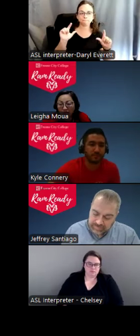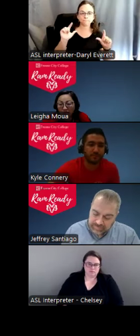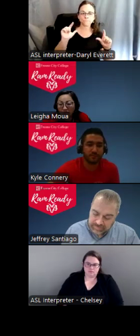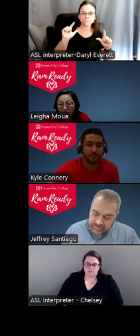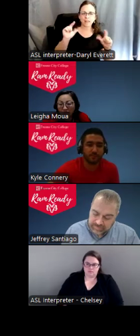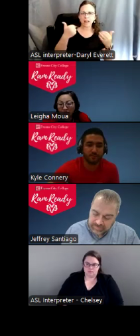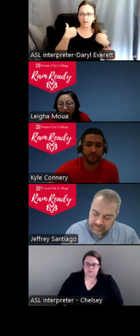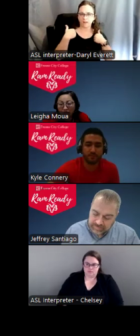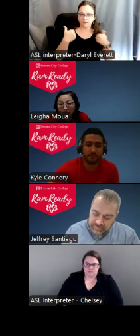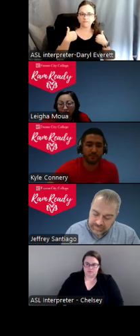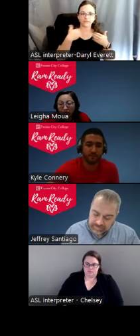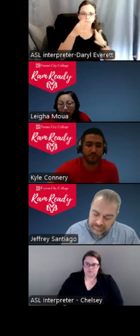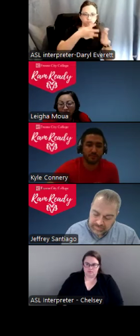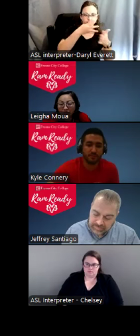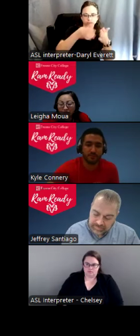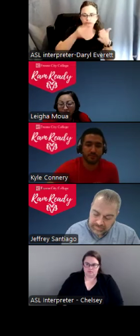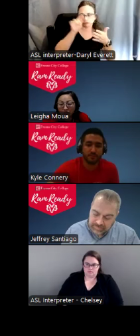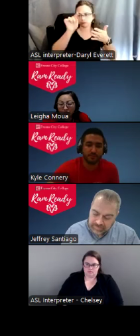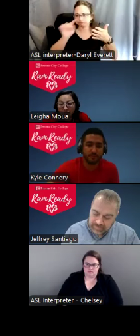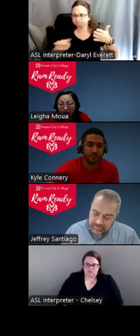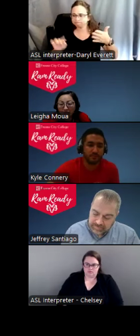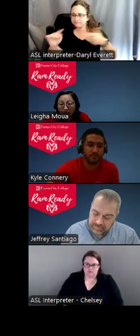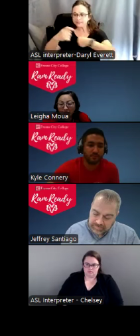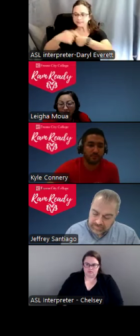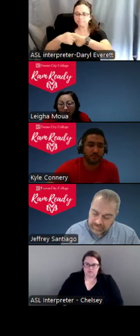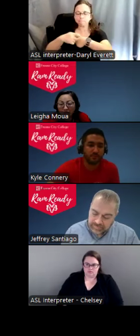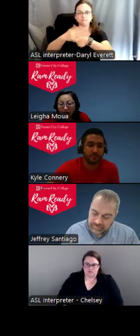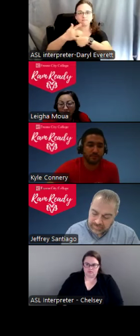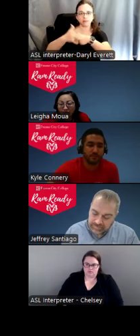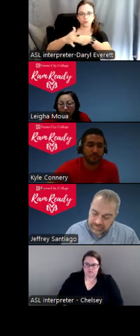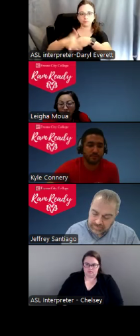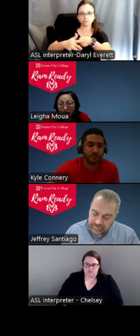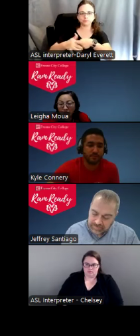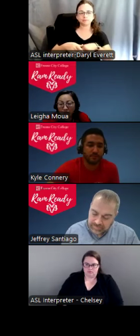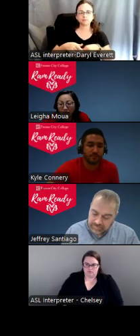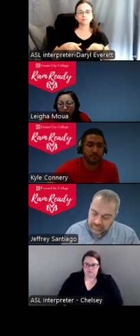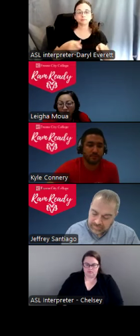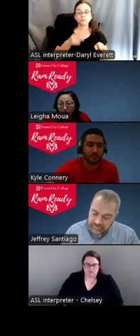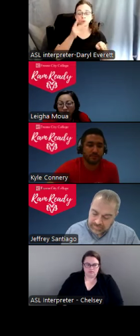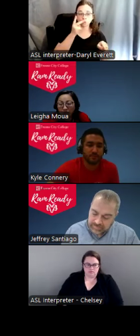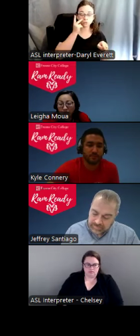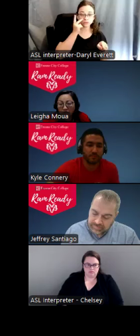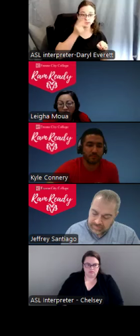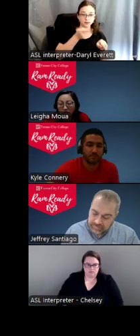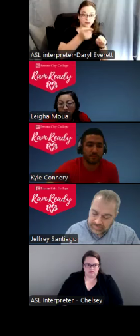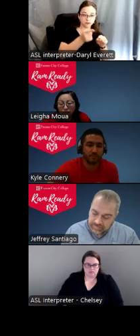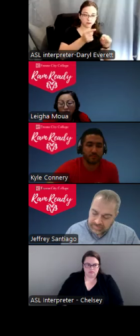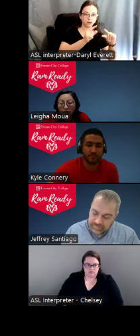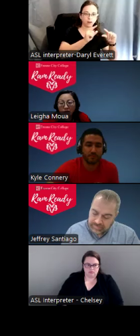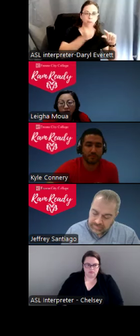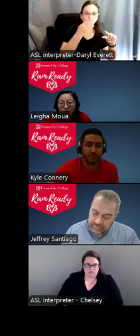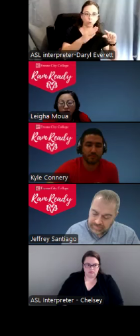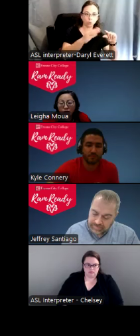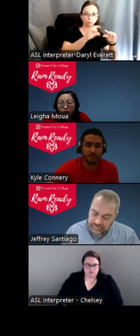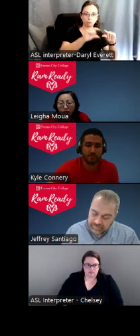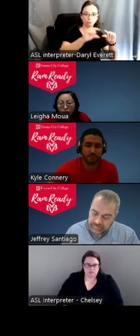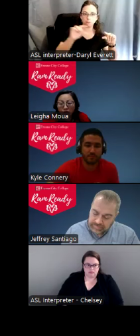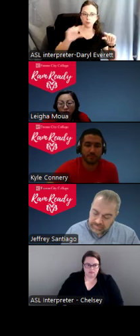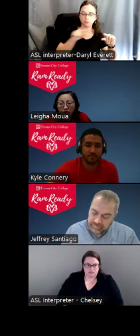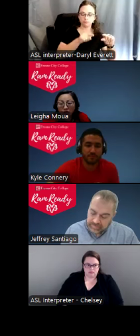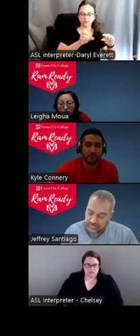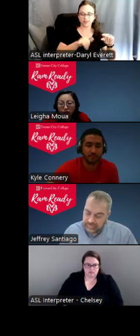that counselors have available. The 3 highlighted areas here are what's showing available for these particular counselors. But if you